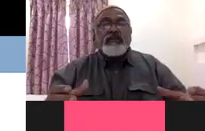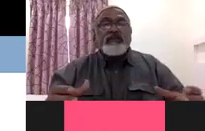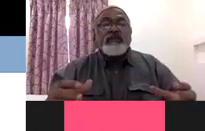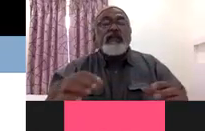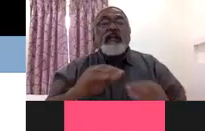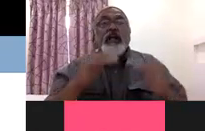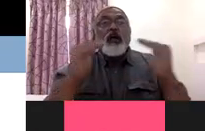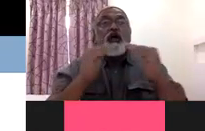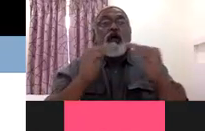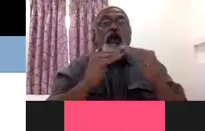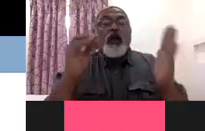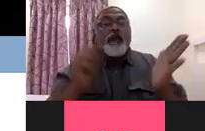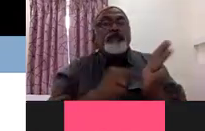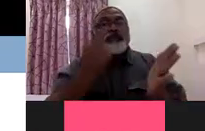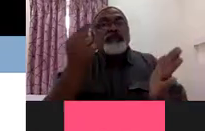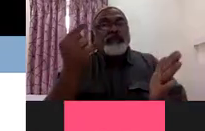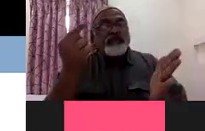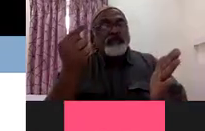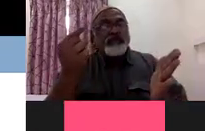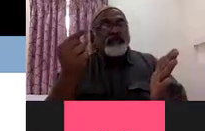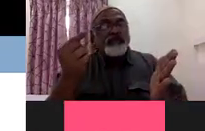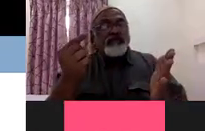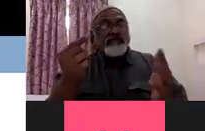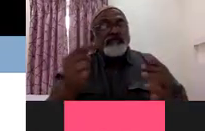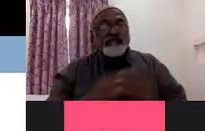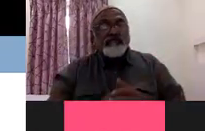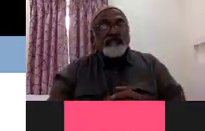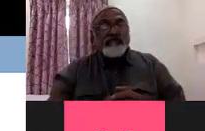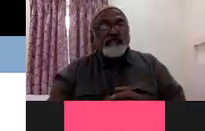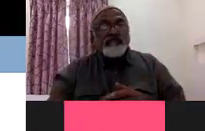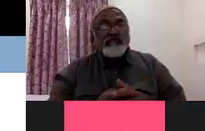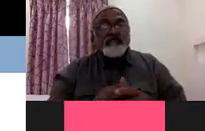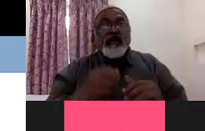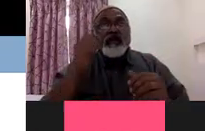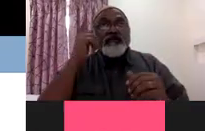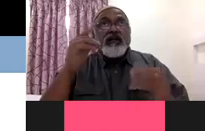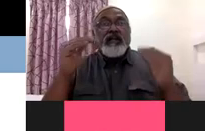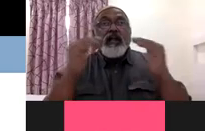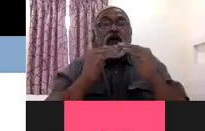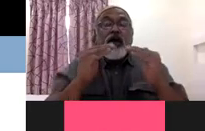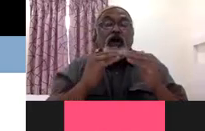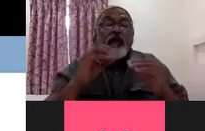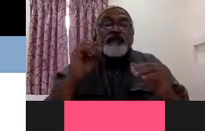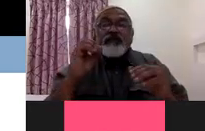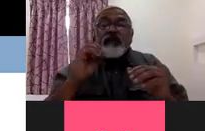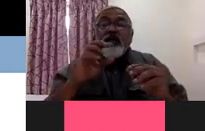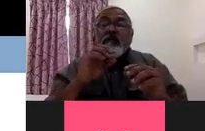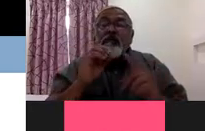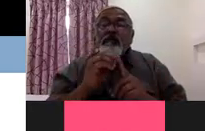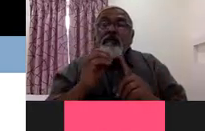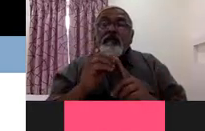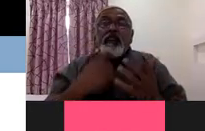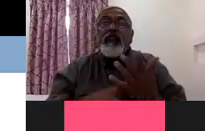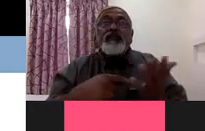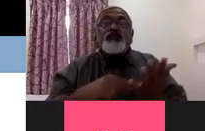opportunity. And we will go a little deeper, understand equal opportunity, and very specifically the RPWD